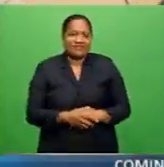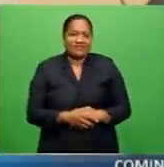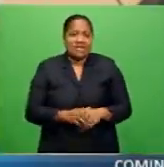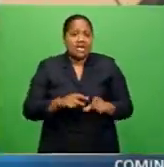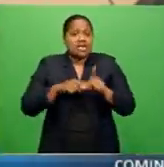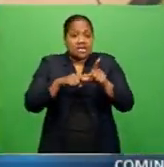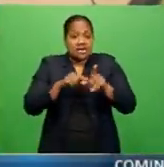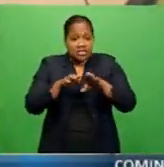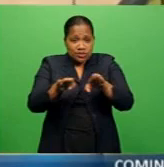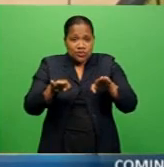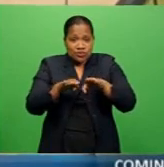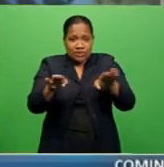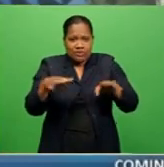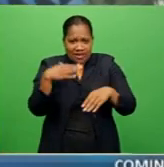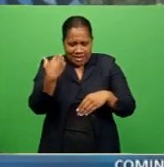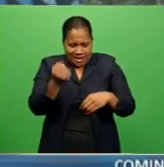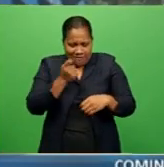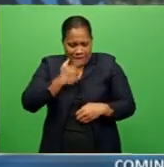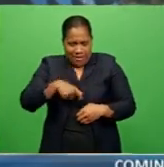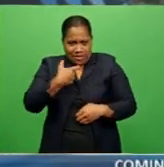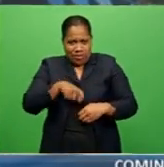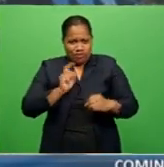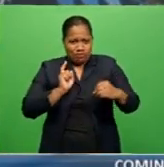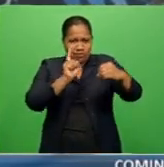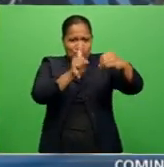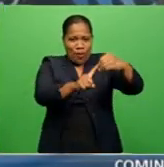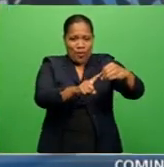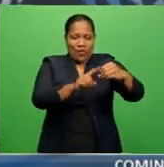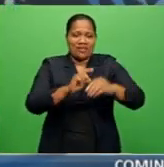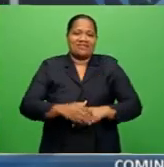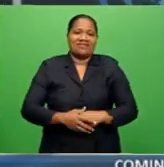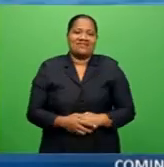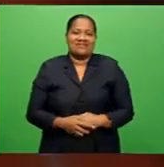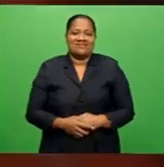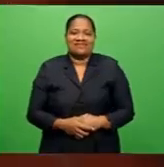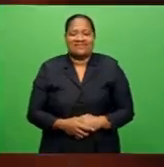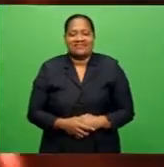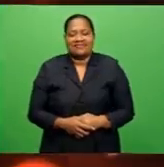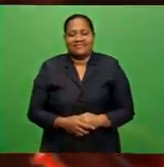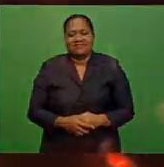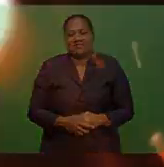And young swimmer sets personal goal. There's some more coming up.